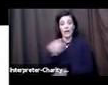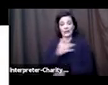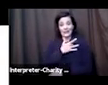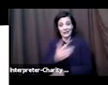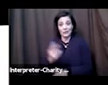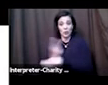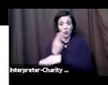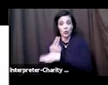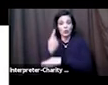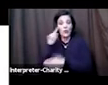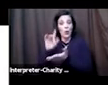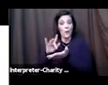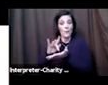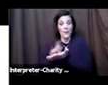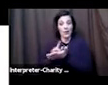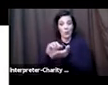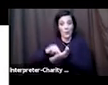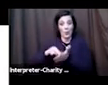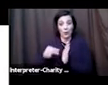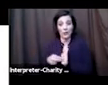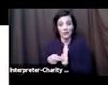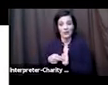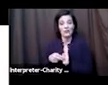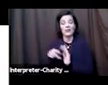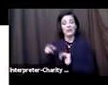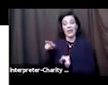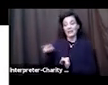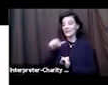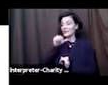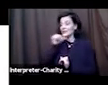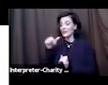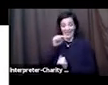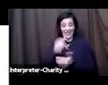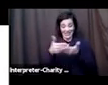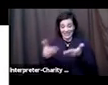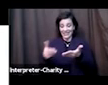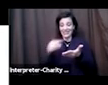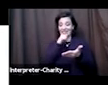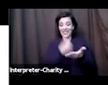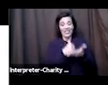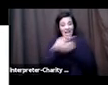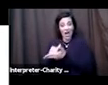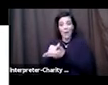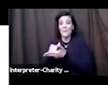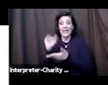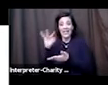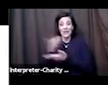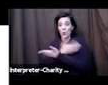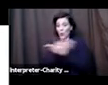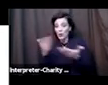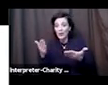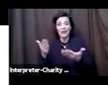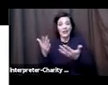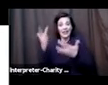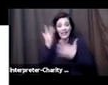medical purpose, is generally not useful to the person if they didn't have an illness or injury, then it can